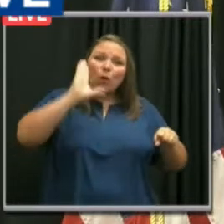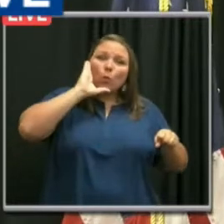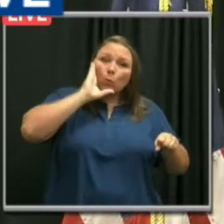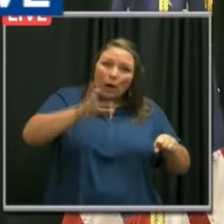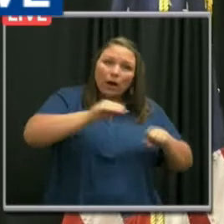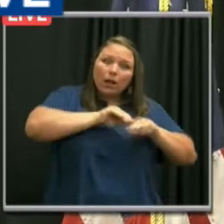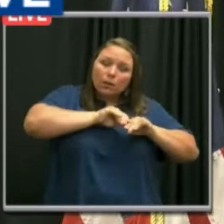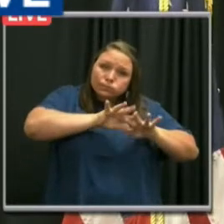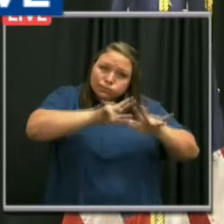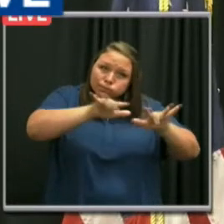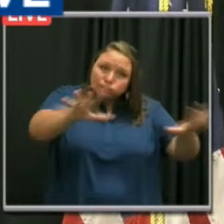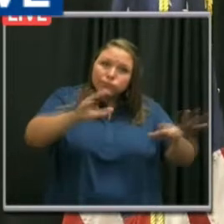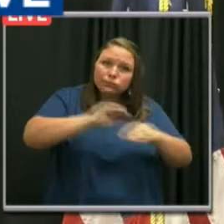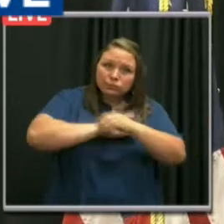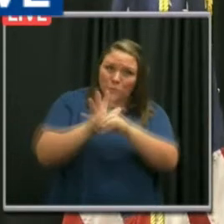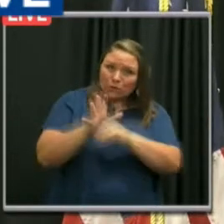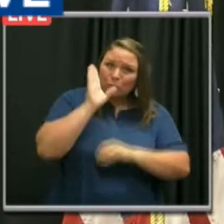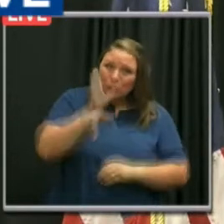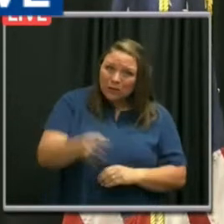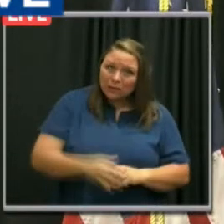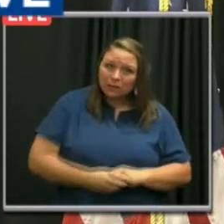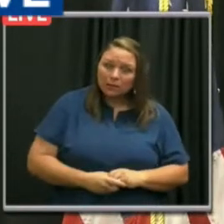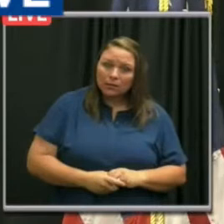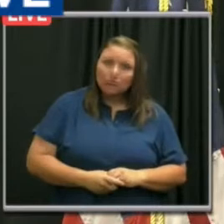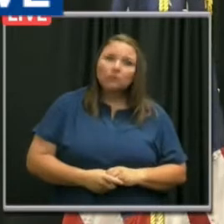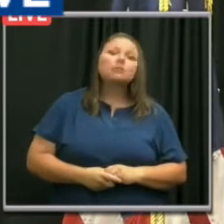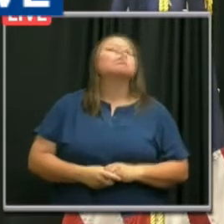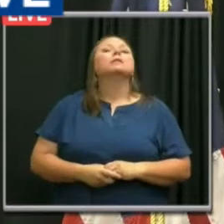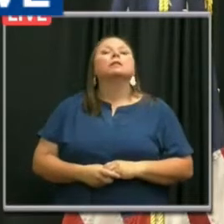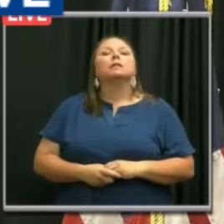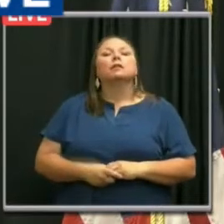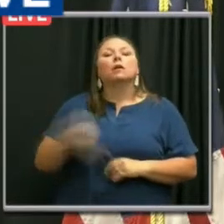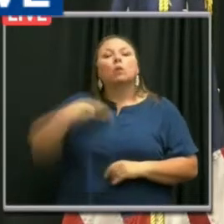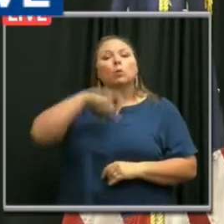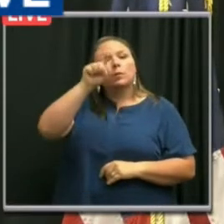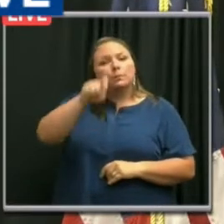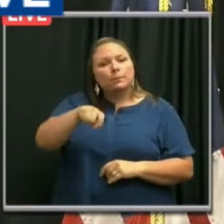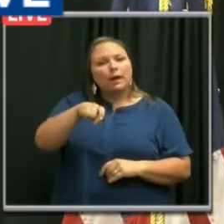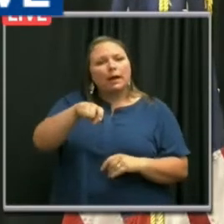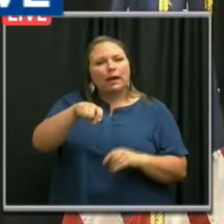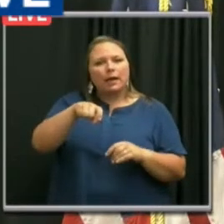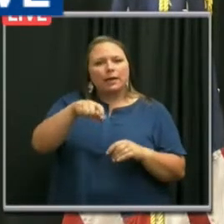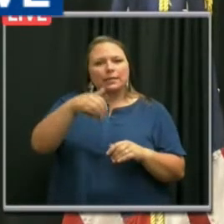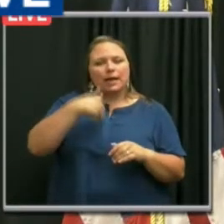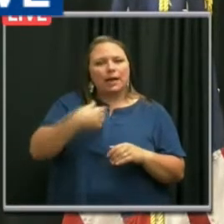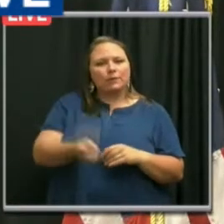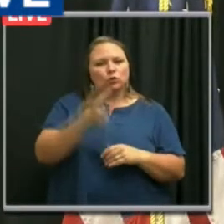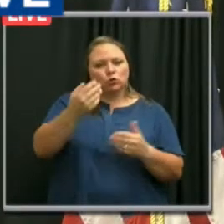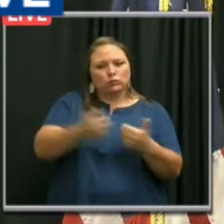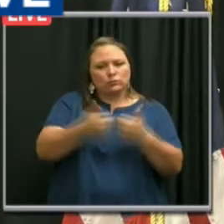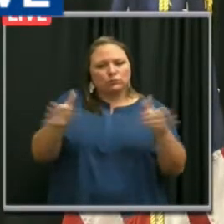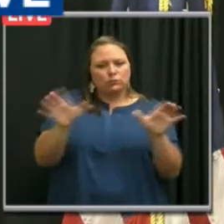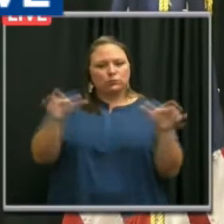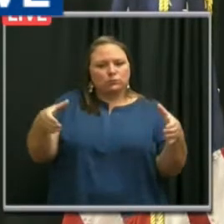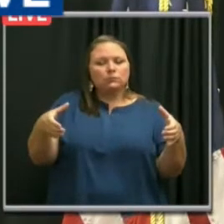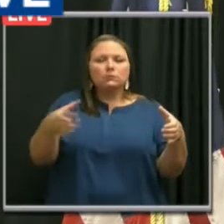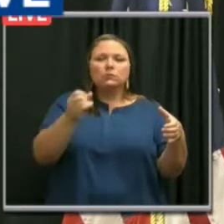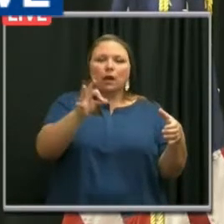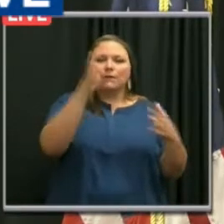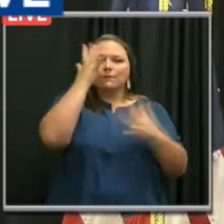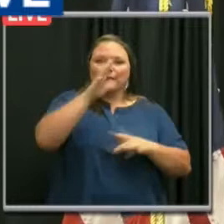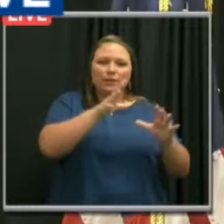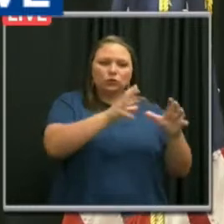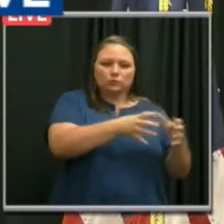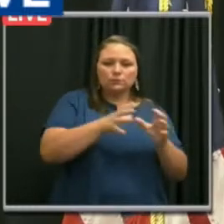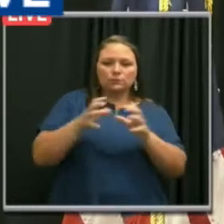transmit COVID-19 virus. And we need to distinguish two important categories of infection.